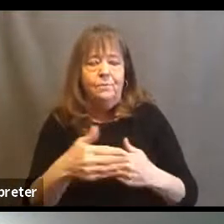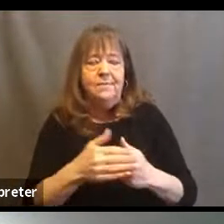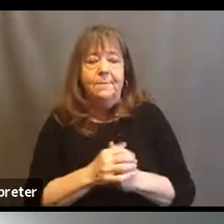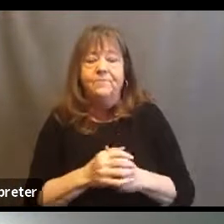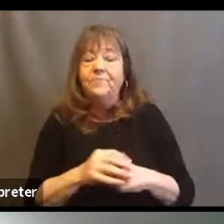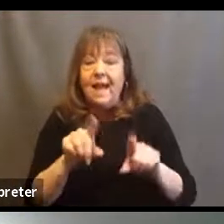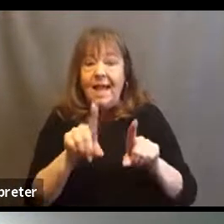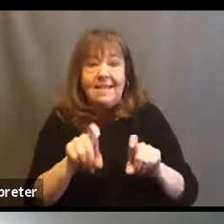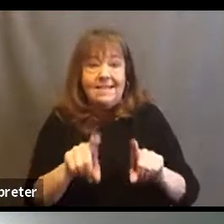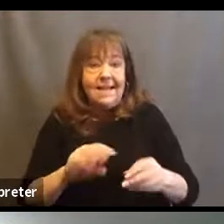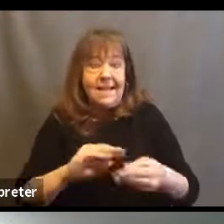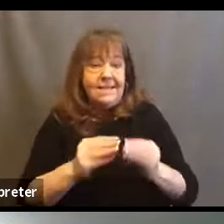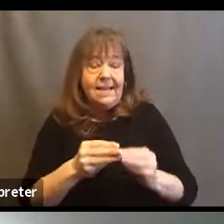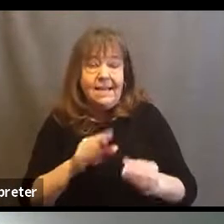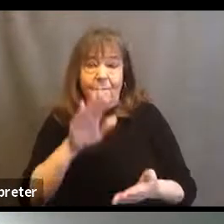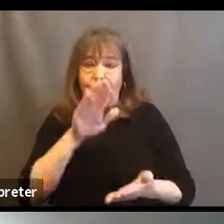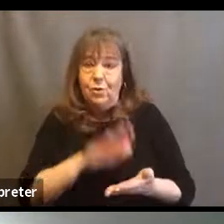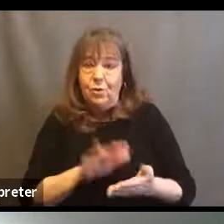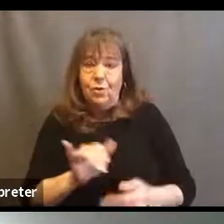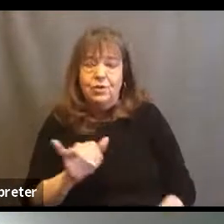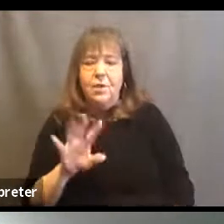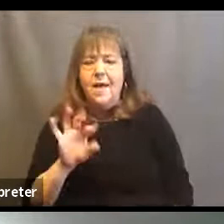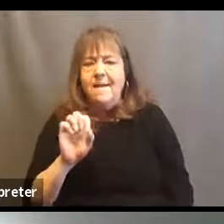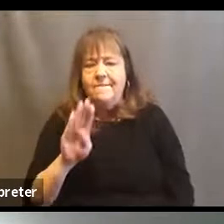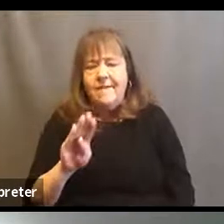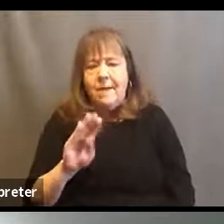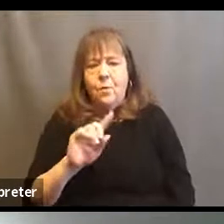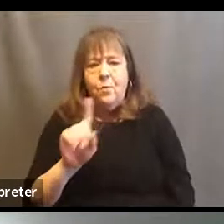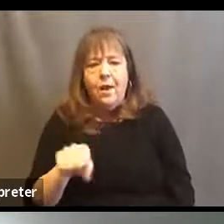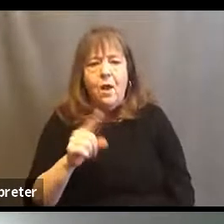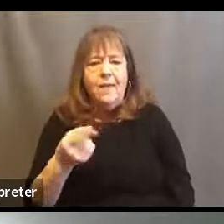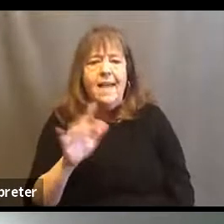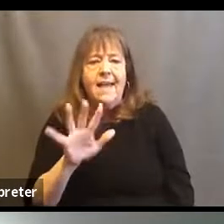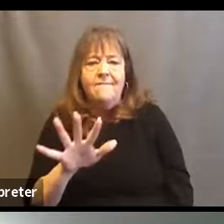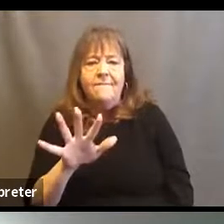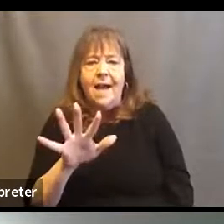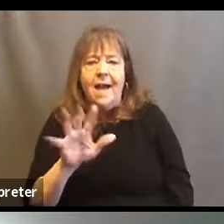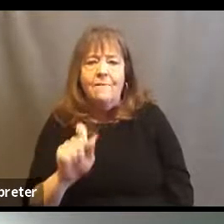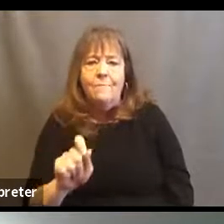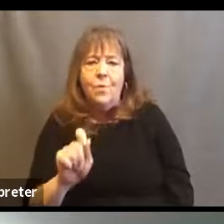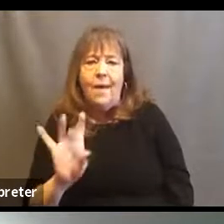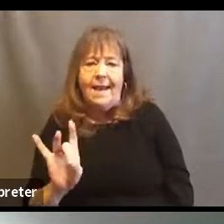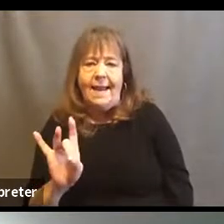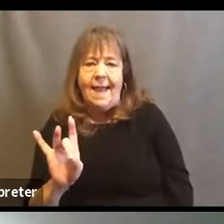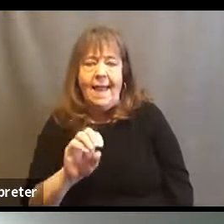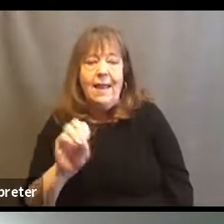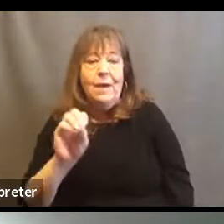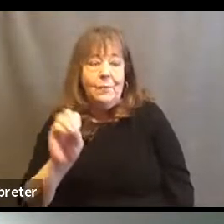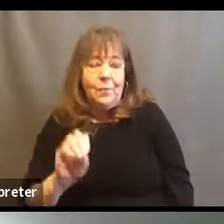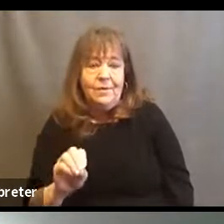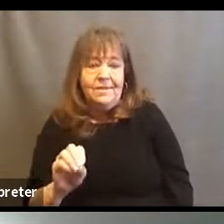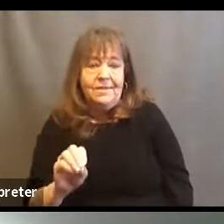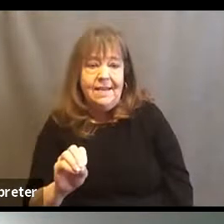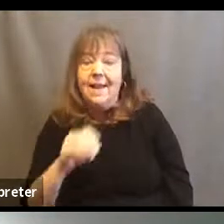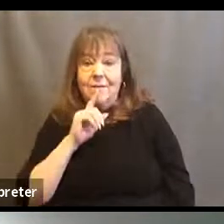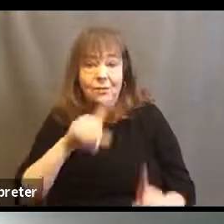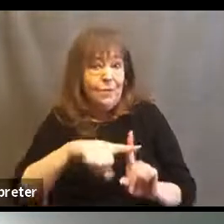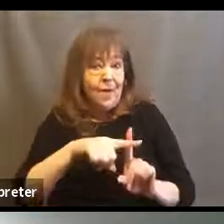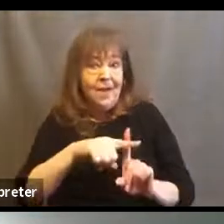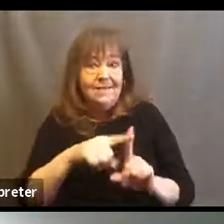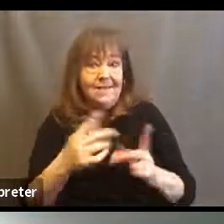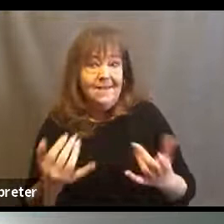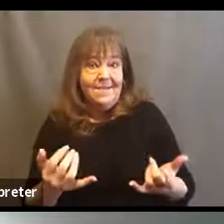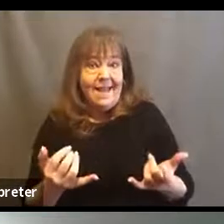diminished. We're down in February month to date to only 5.8% of all tests that we're doing for COVID-19 are coming back